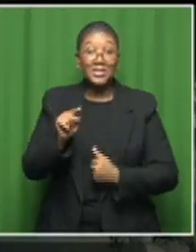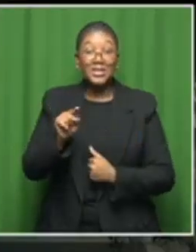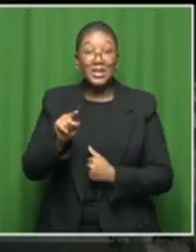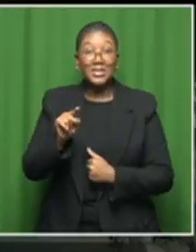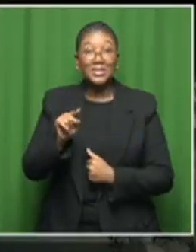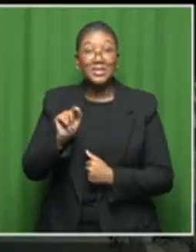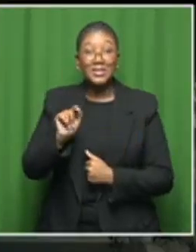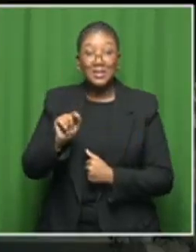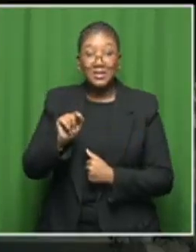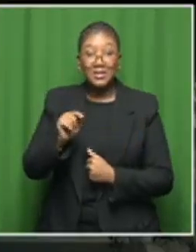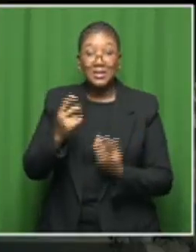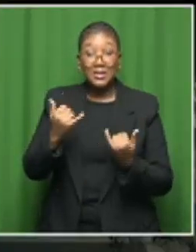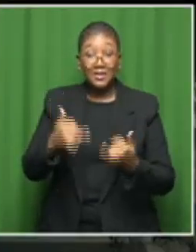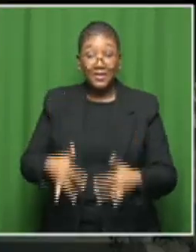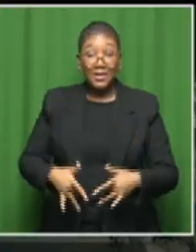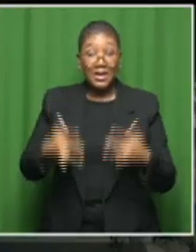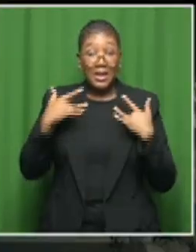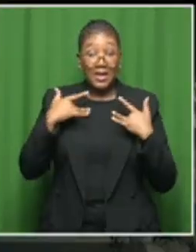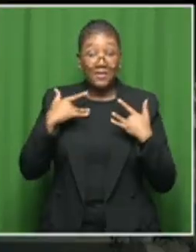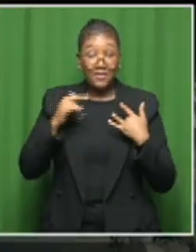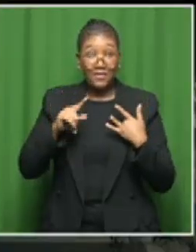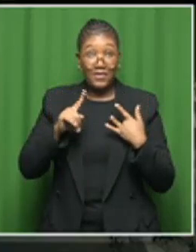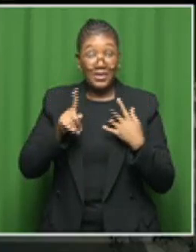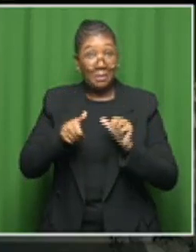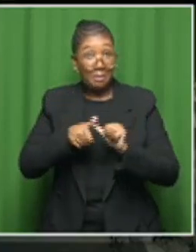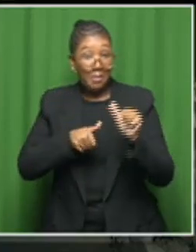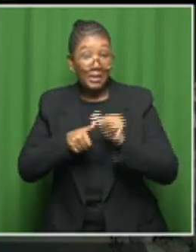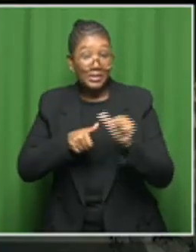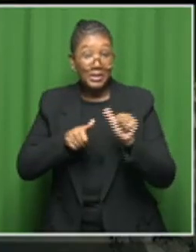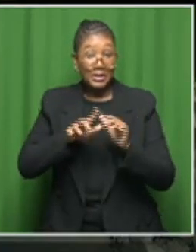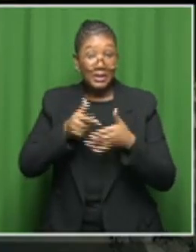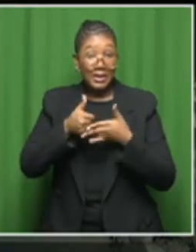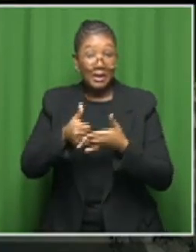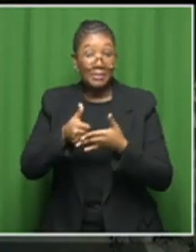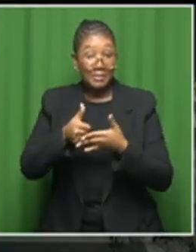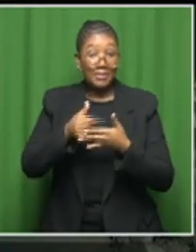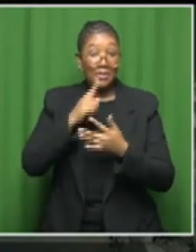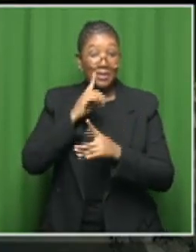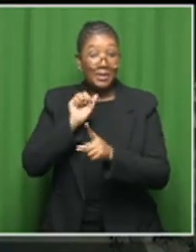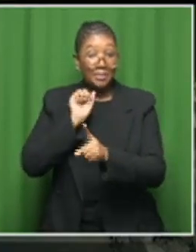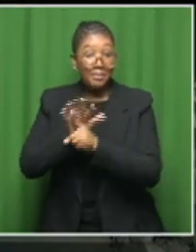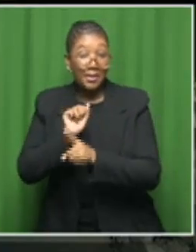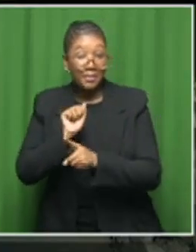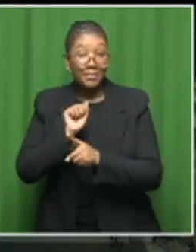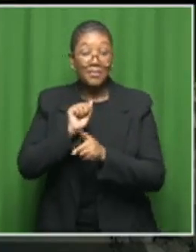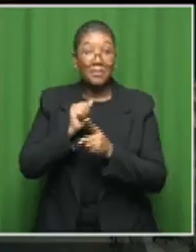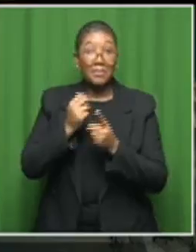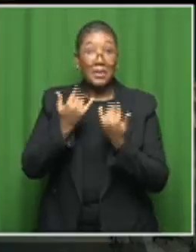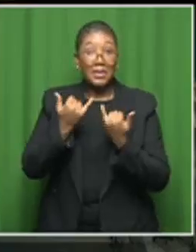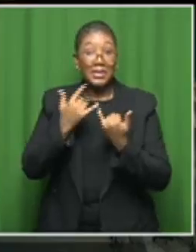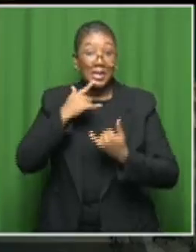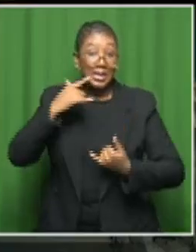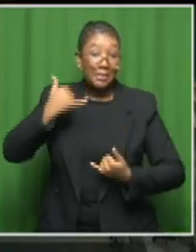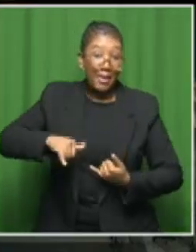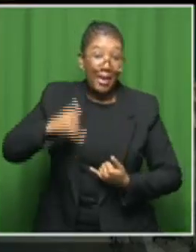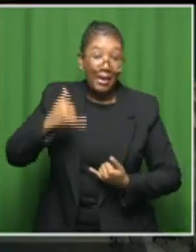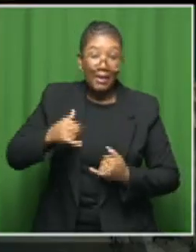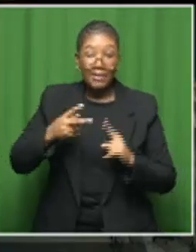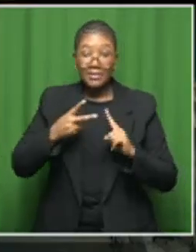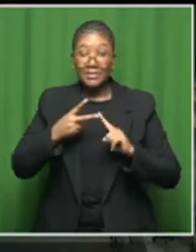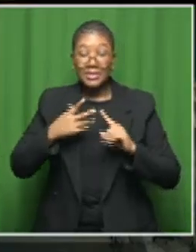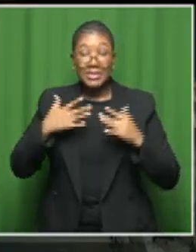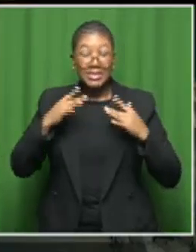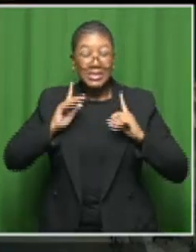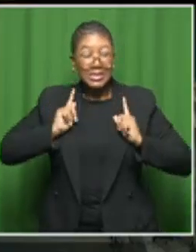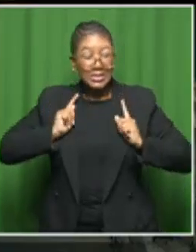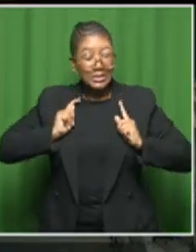better standard of life, a better way of life? Is it effective in managing the pain, the fatigue, and all of